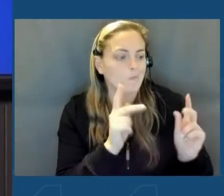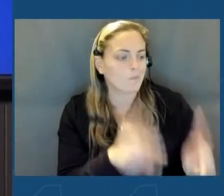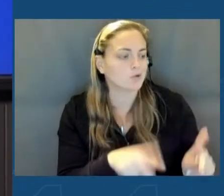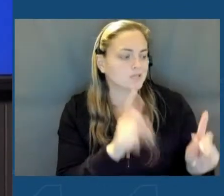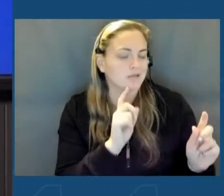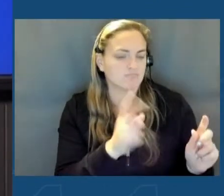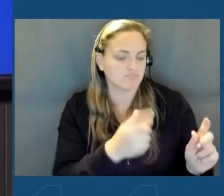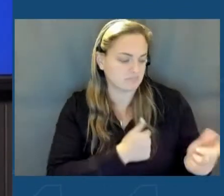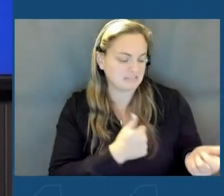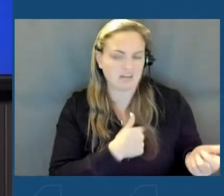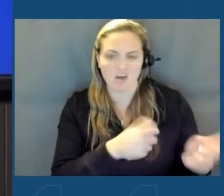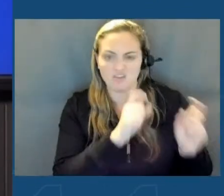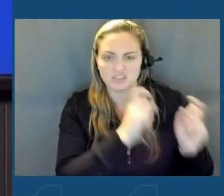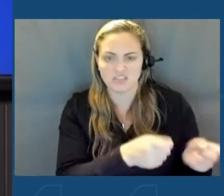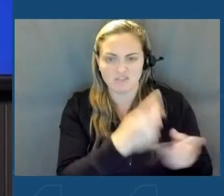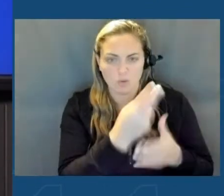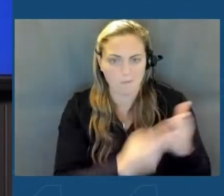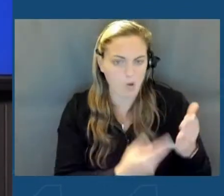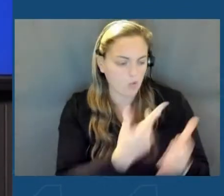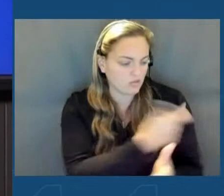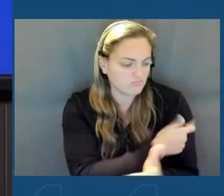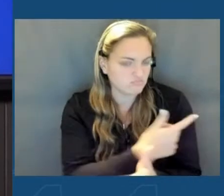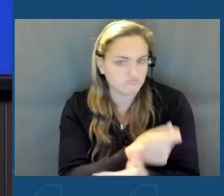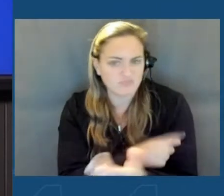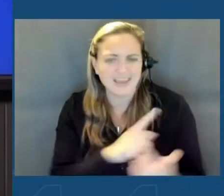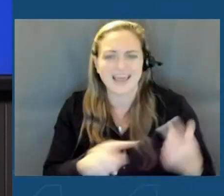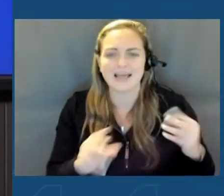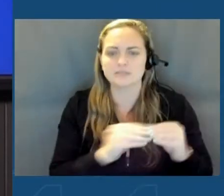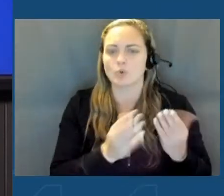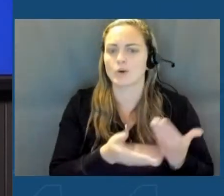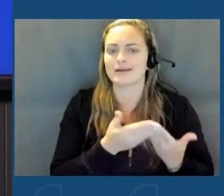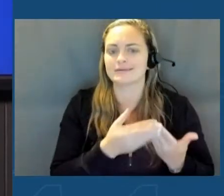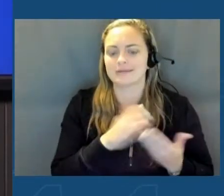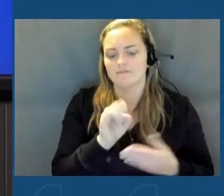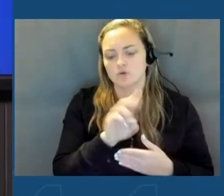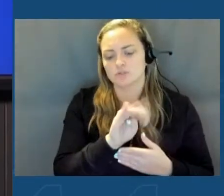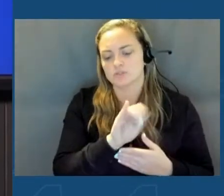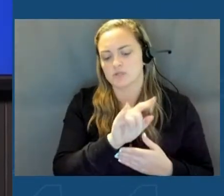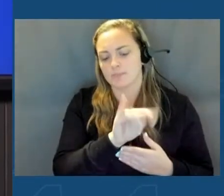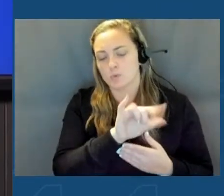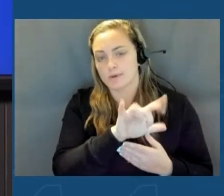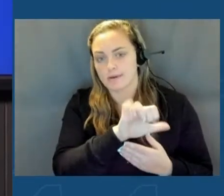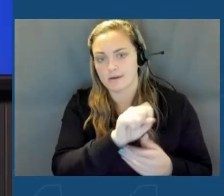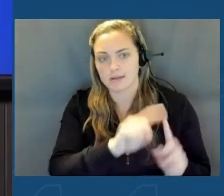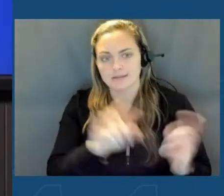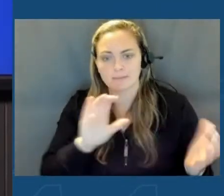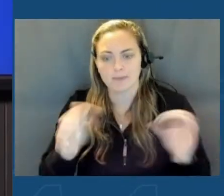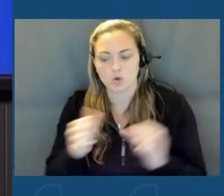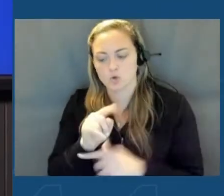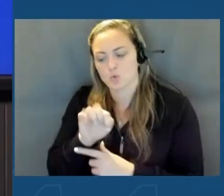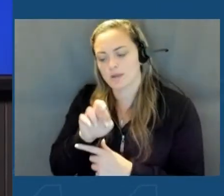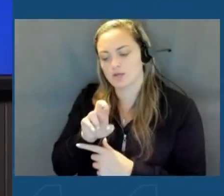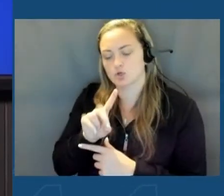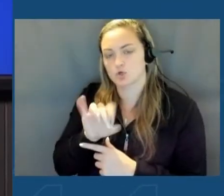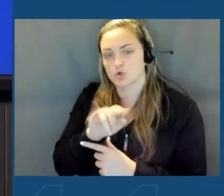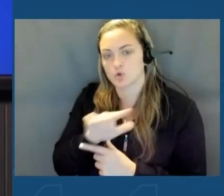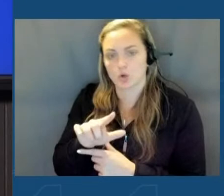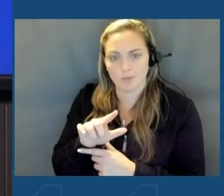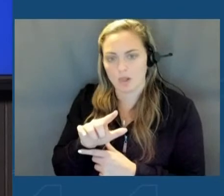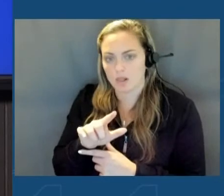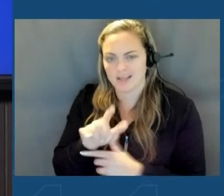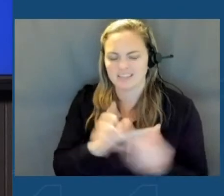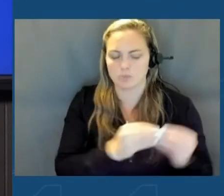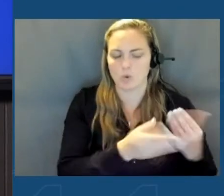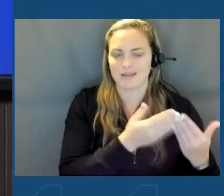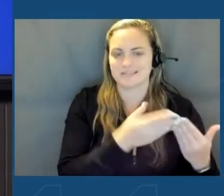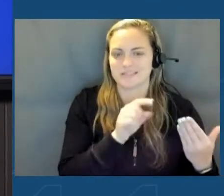of injections, it's easier to give a sub-Q injection than a intradermal injection.